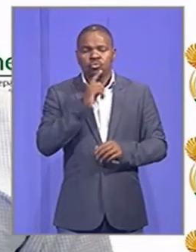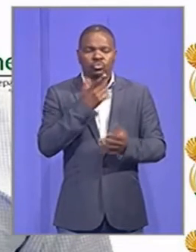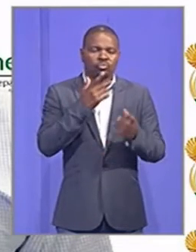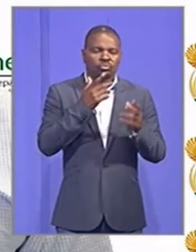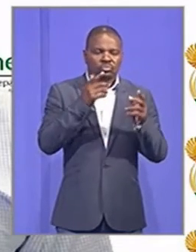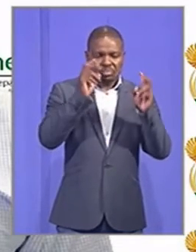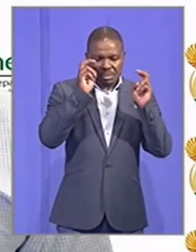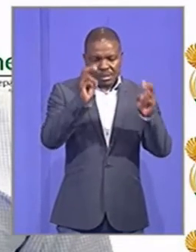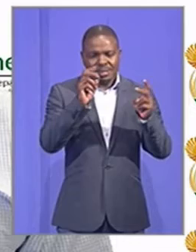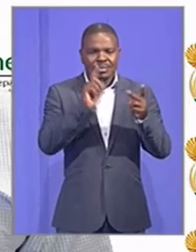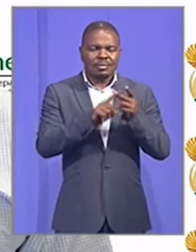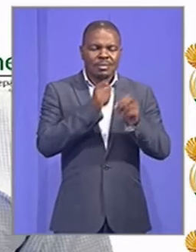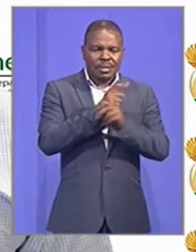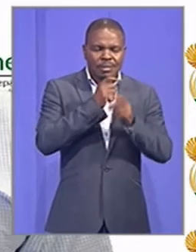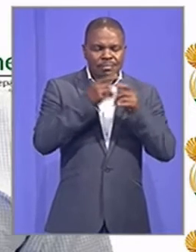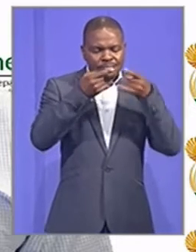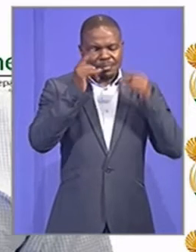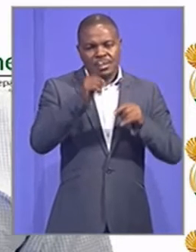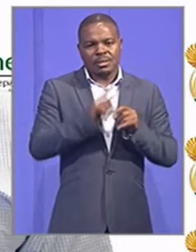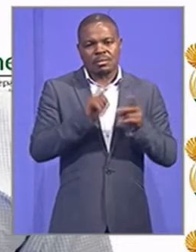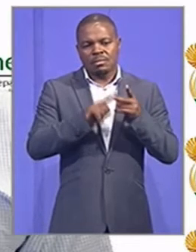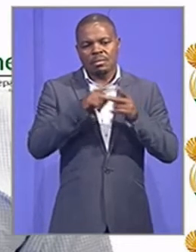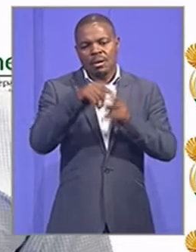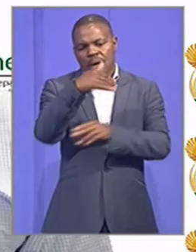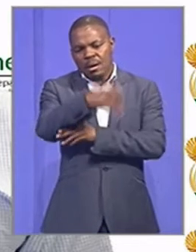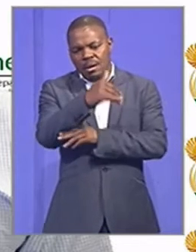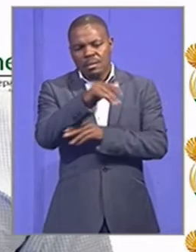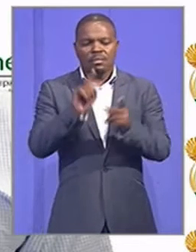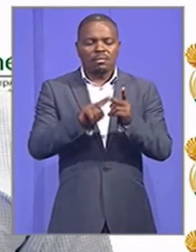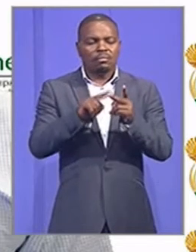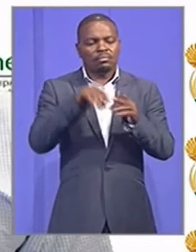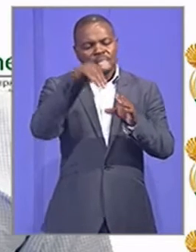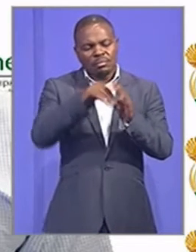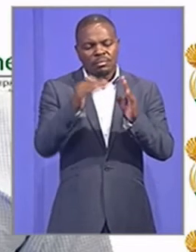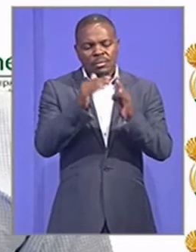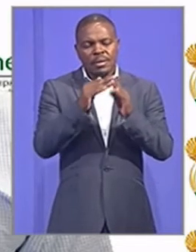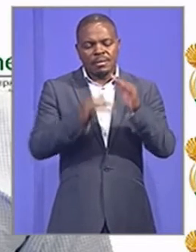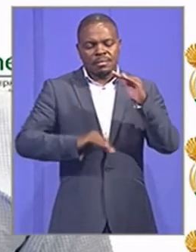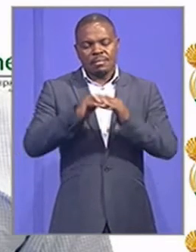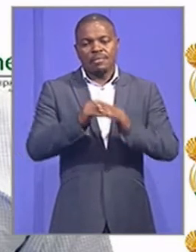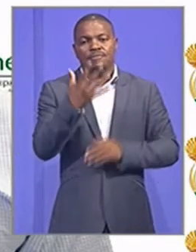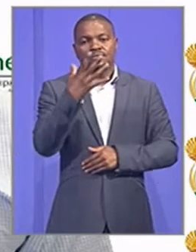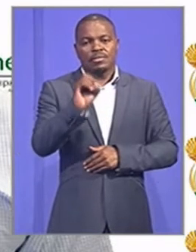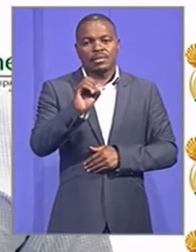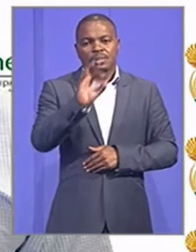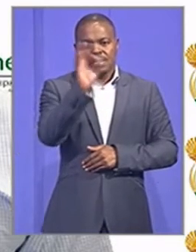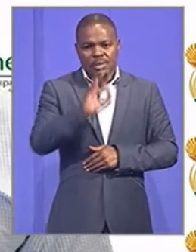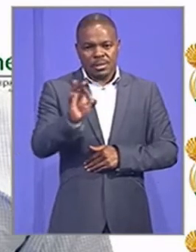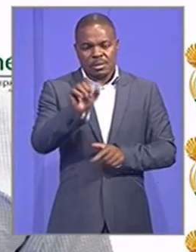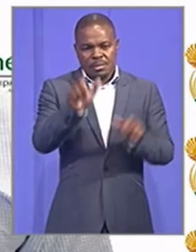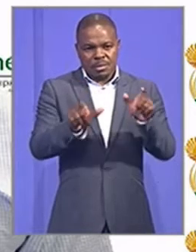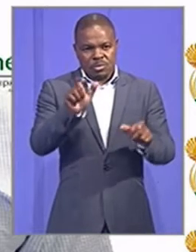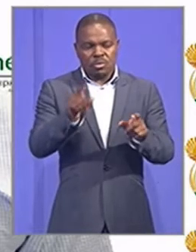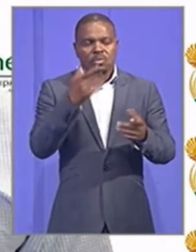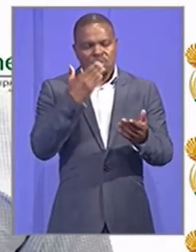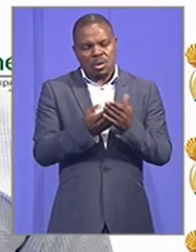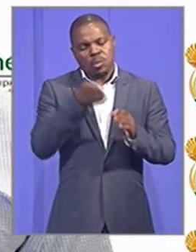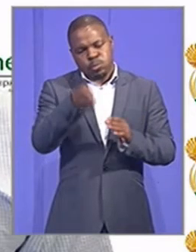a face mask. For any indoor and outdoor gatherings, a maximum of 50% of the venue capacity may be